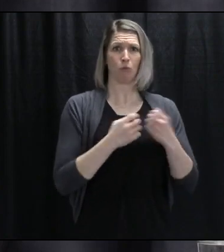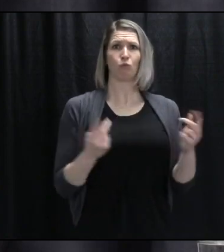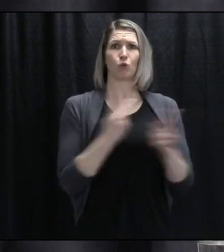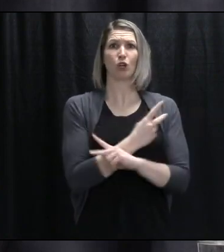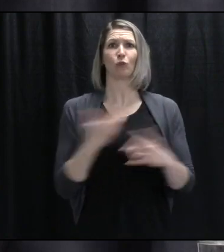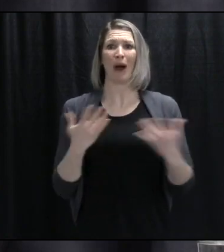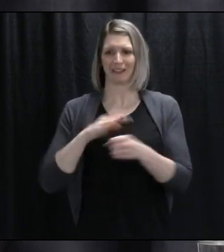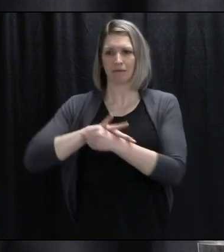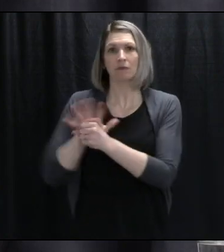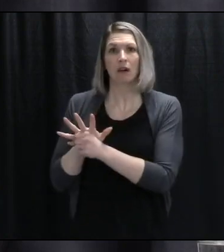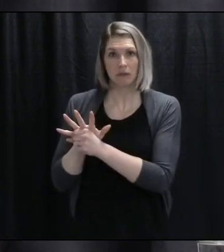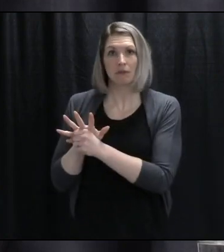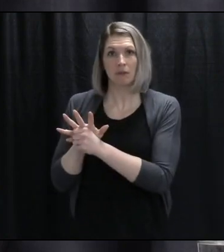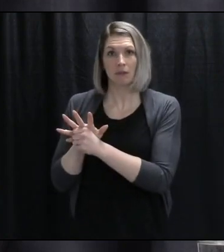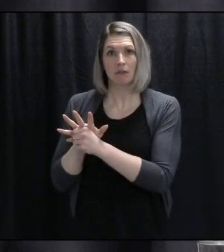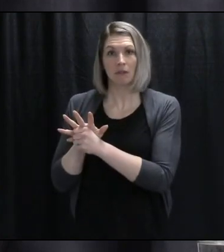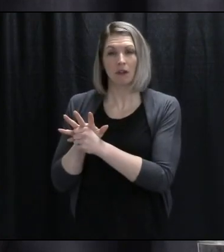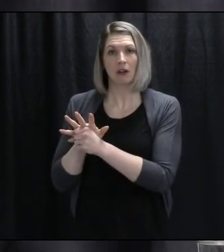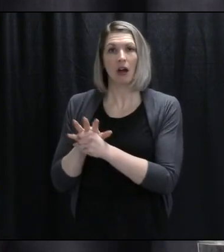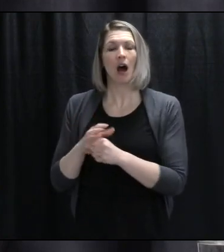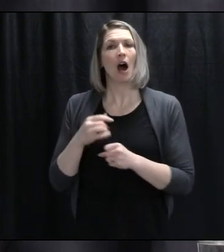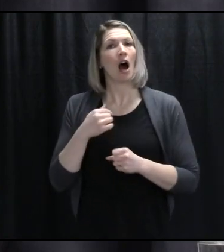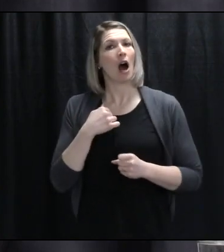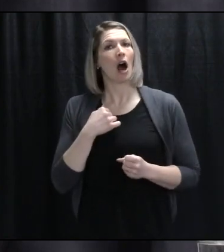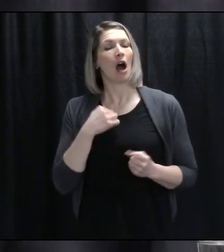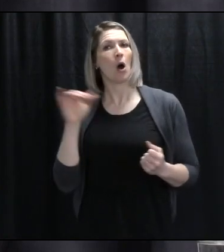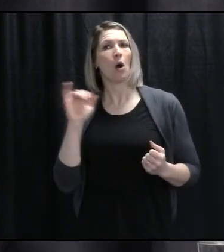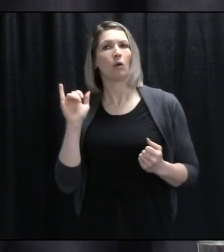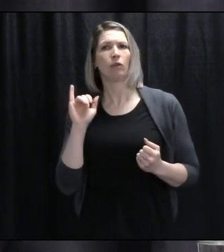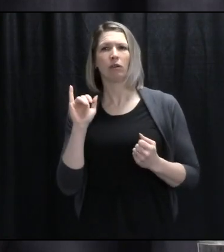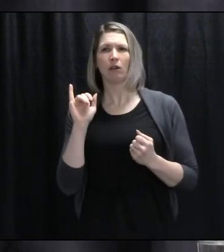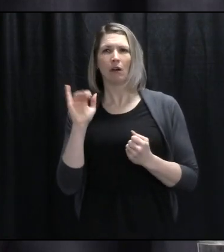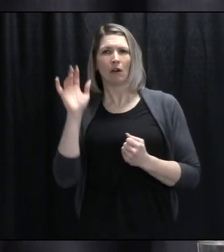I'm aware of running clubs, for example, who have